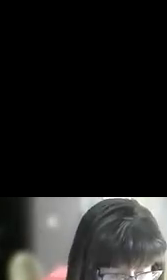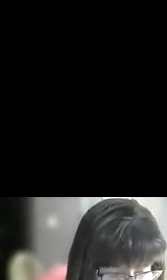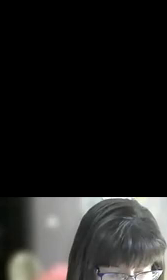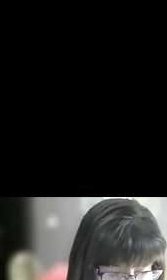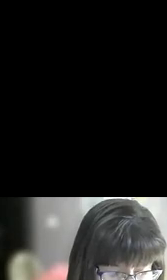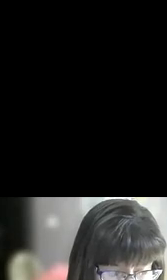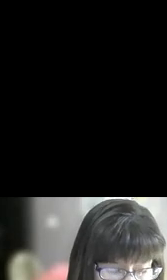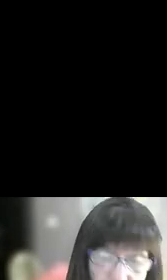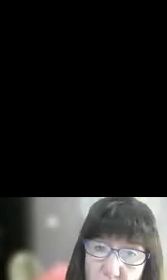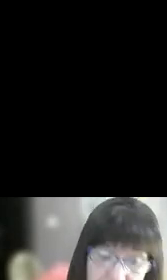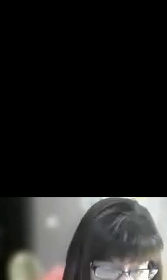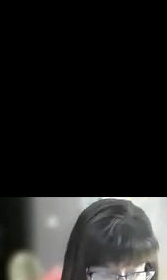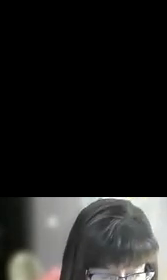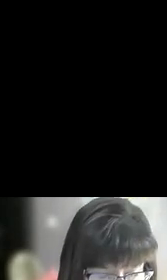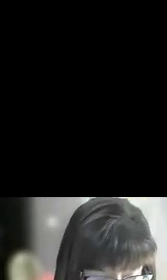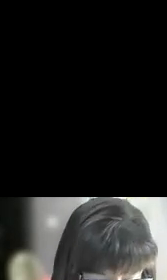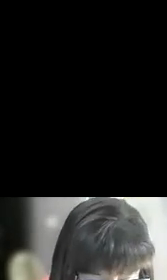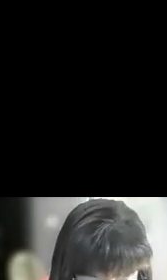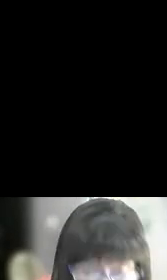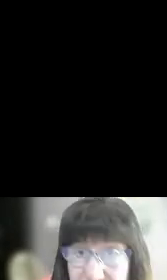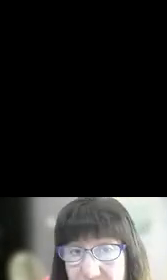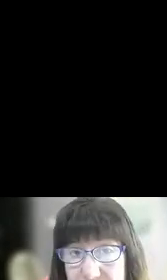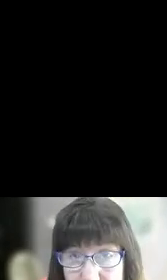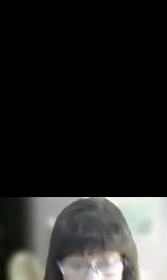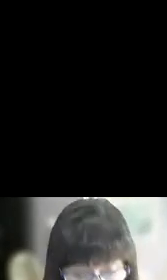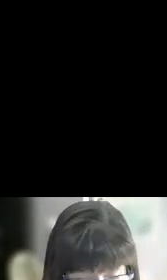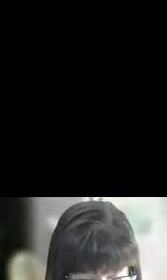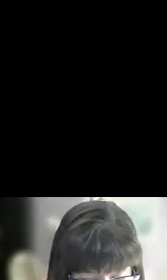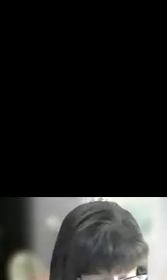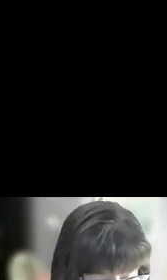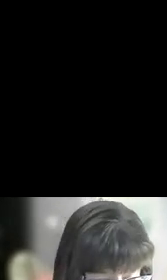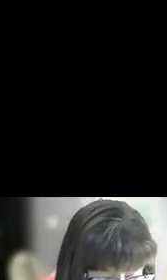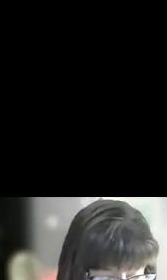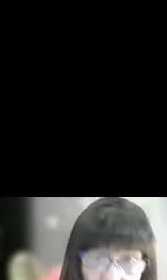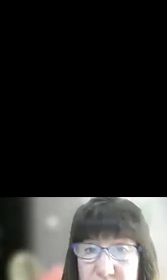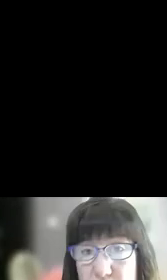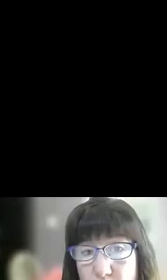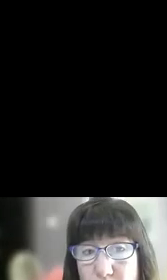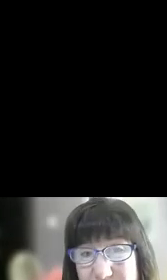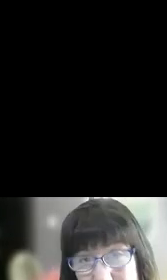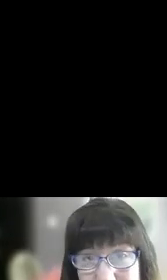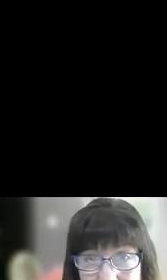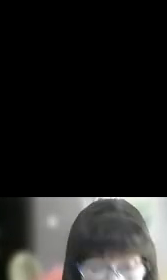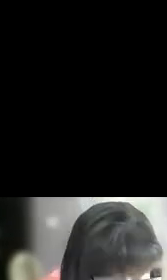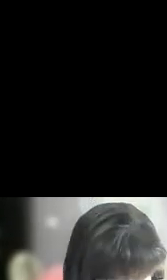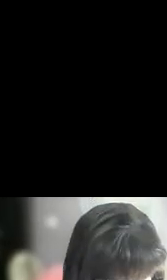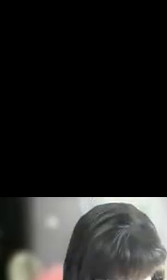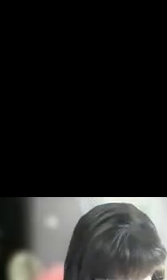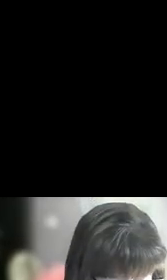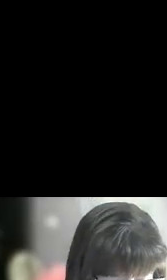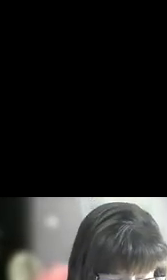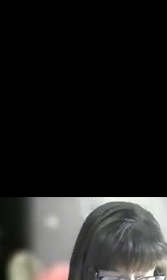less time? You can also connect with a Faculty of Arts academic advisor at any time to help interpret what you see in these